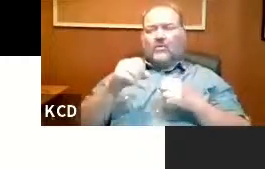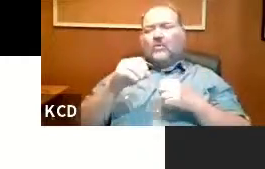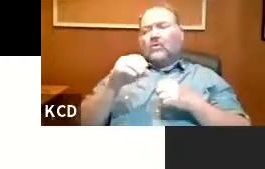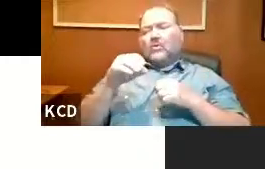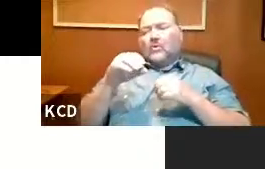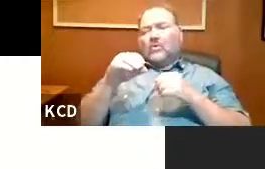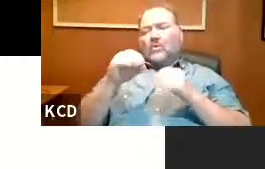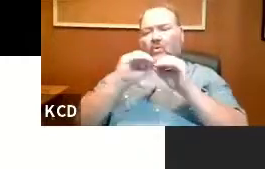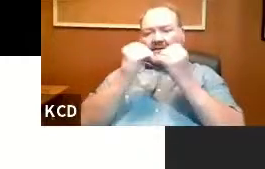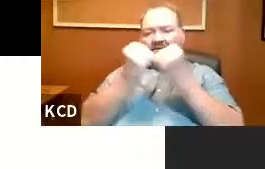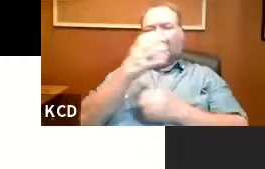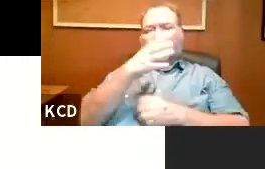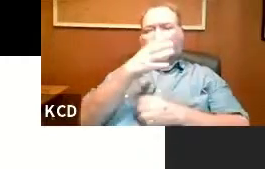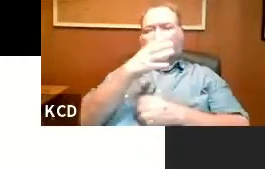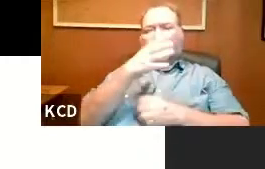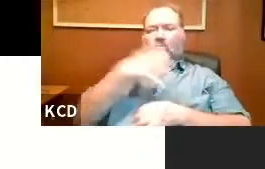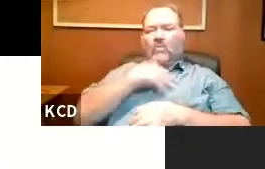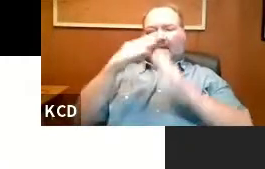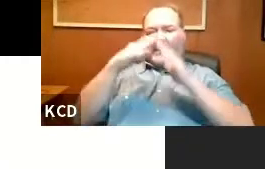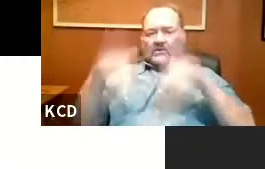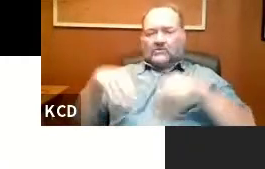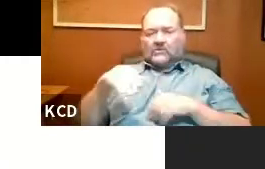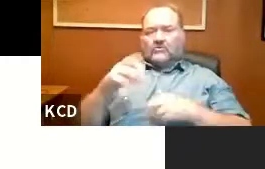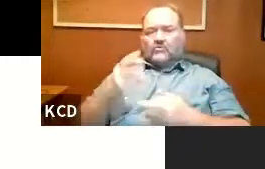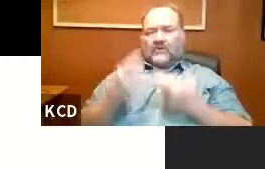House recommendations.